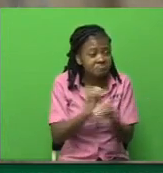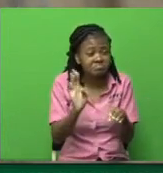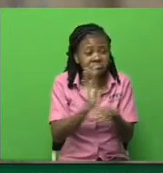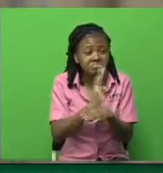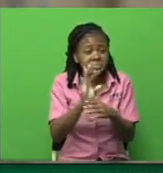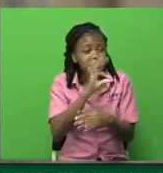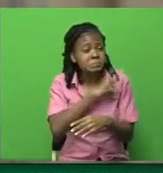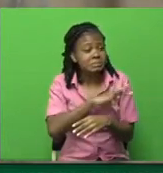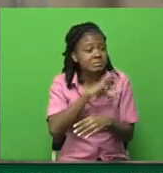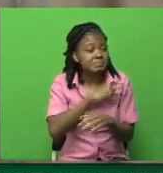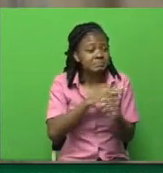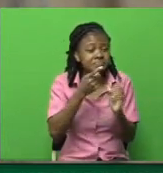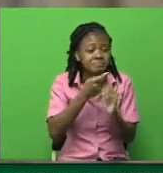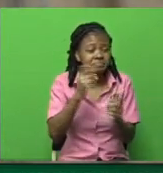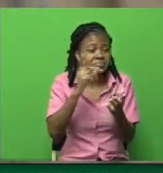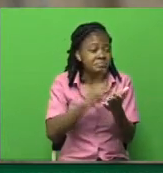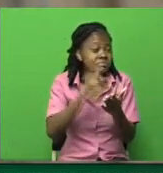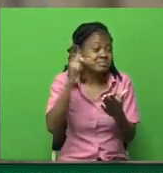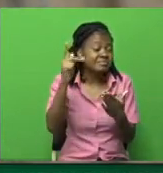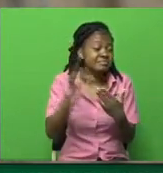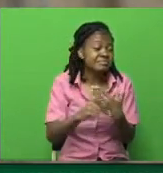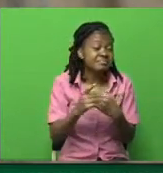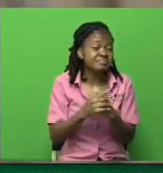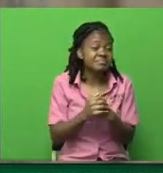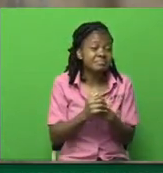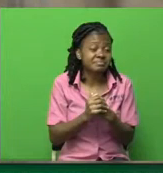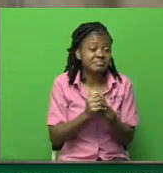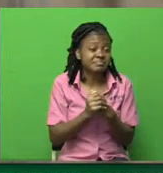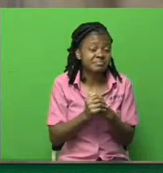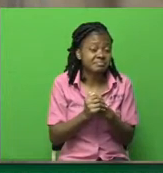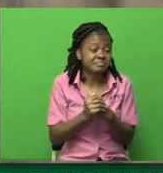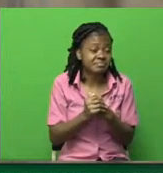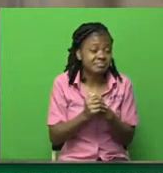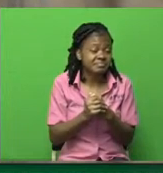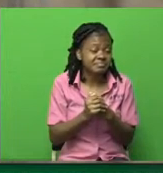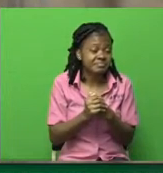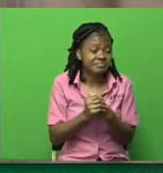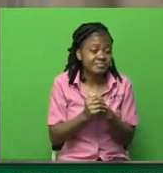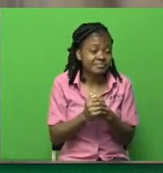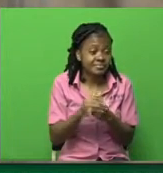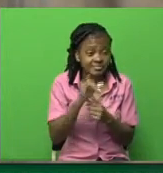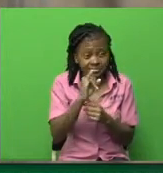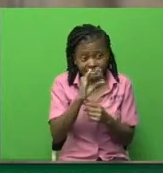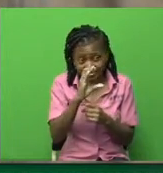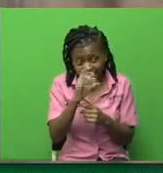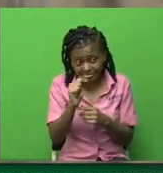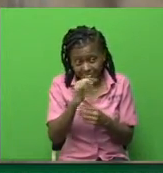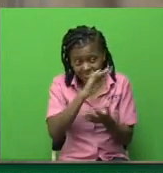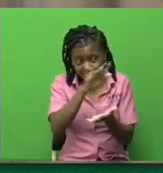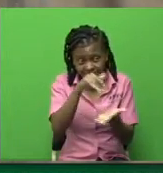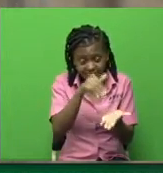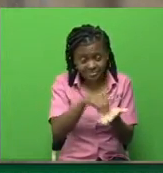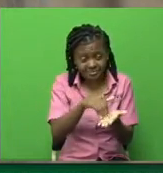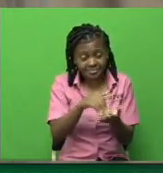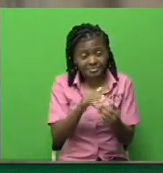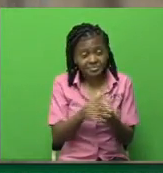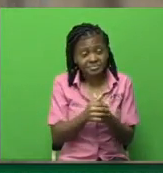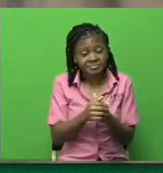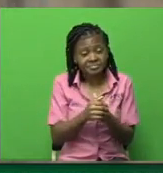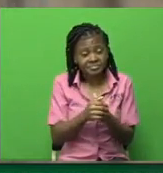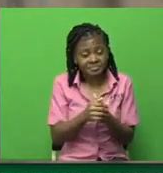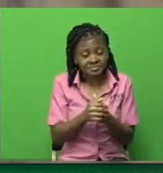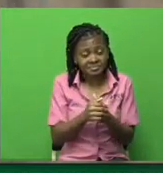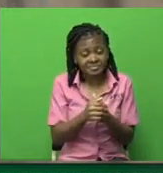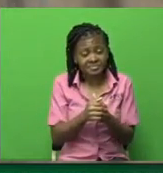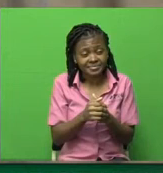from this program Madam speaker in the area of the ICT centers the member for Diego